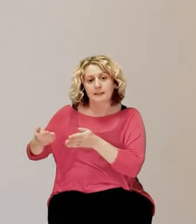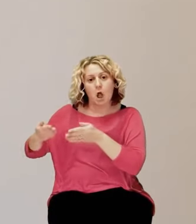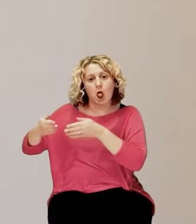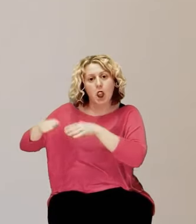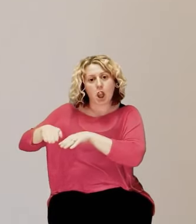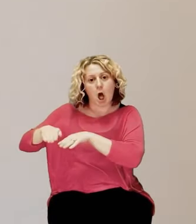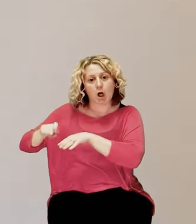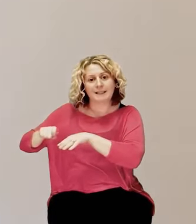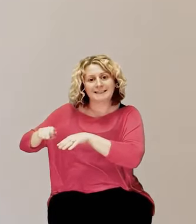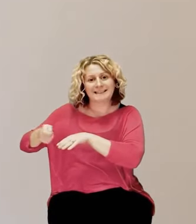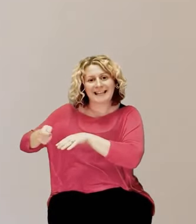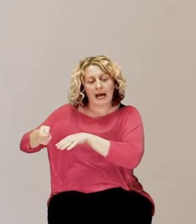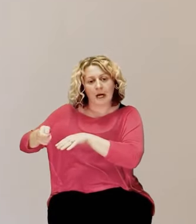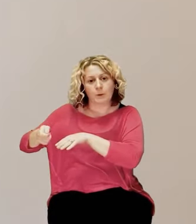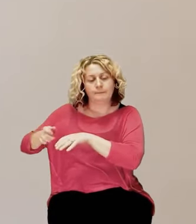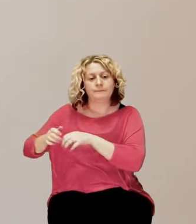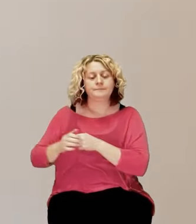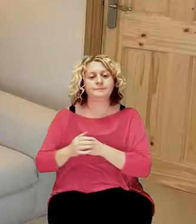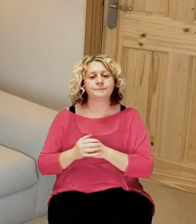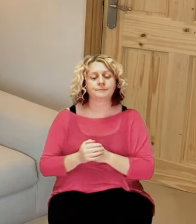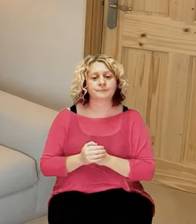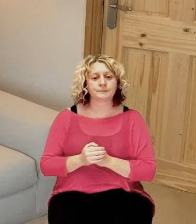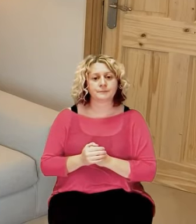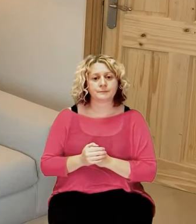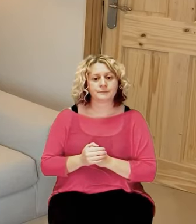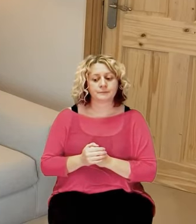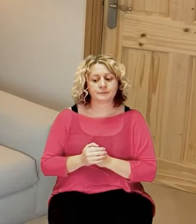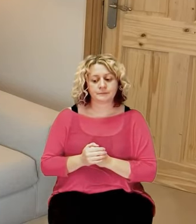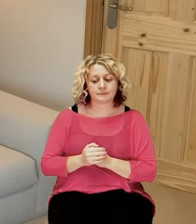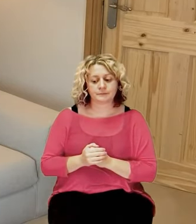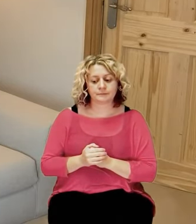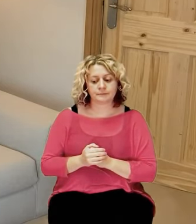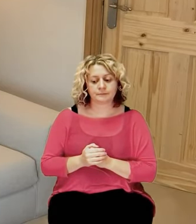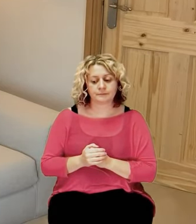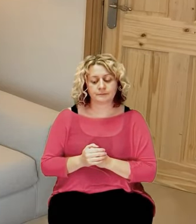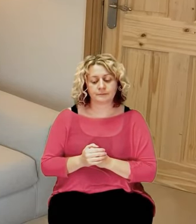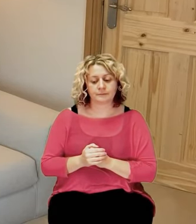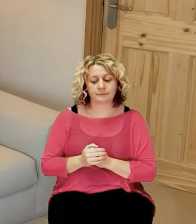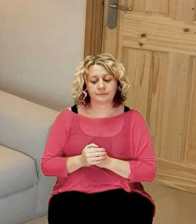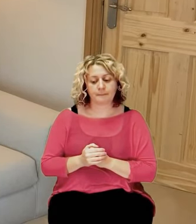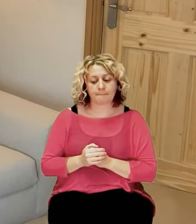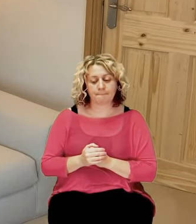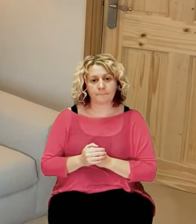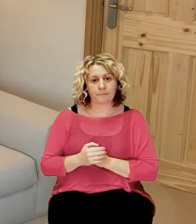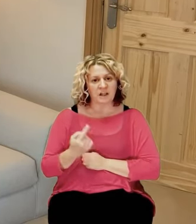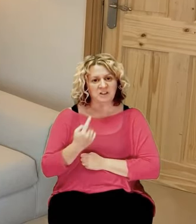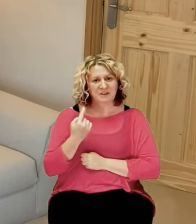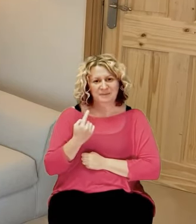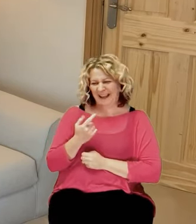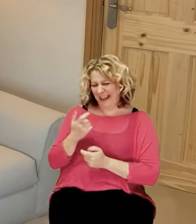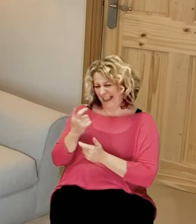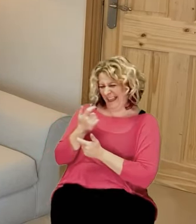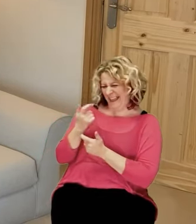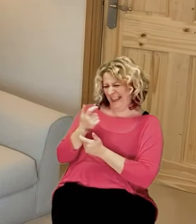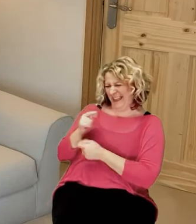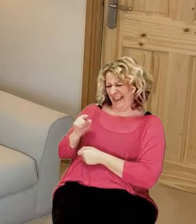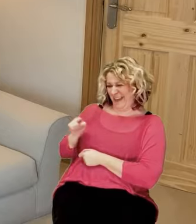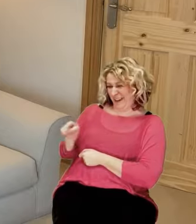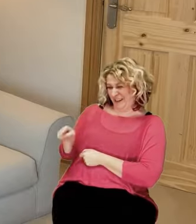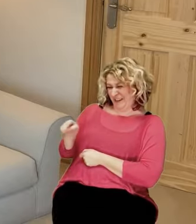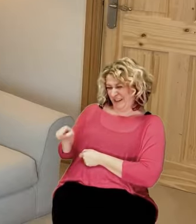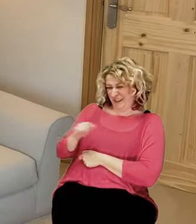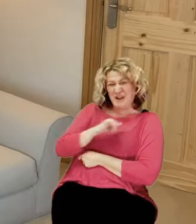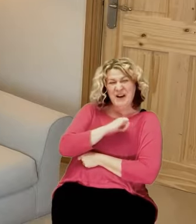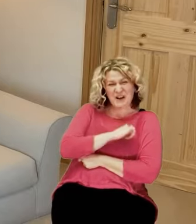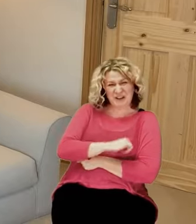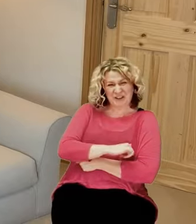Before I tell you it, let me tell you what happened to Simon. He was so despairing that he thought he was a Christian, and people